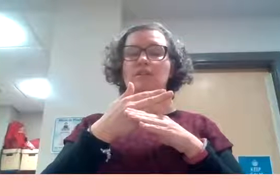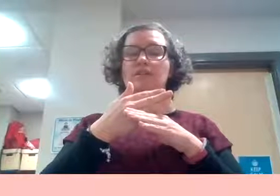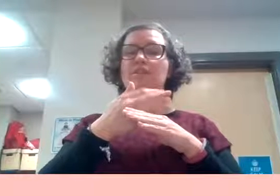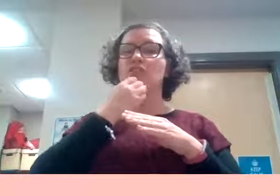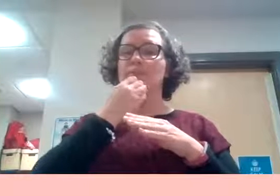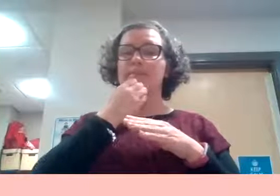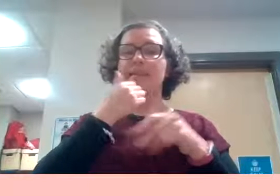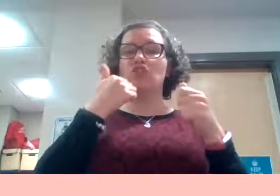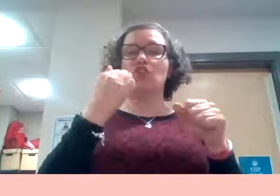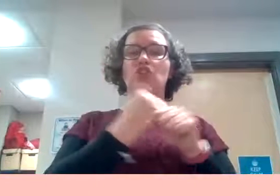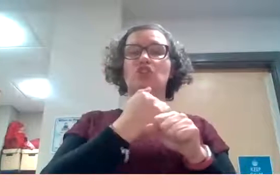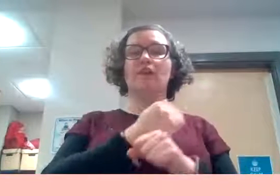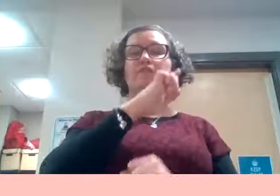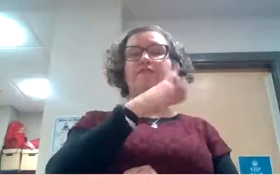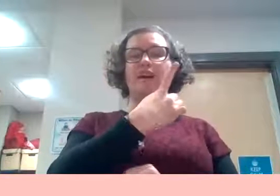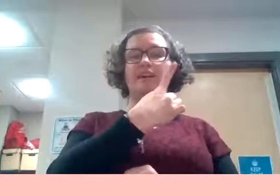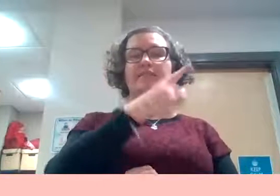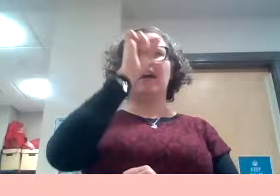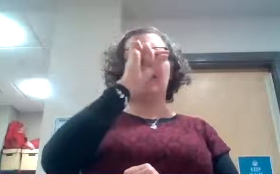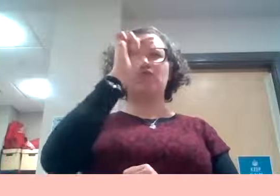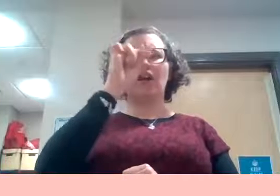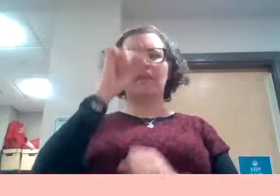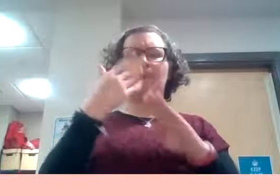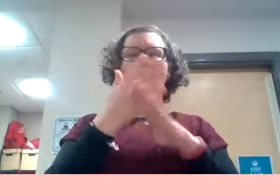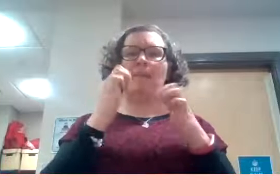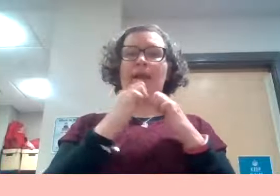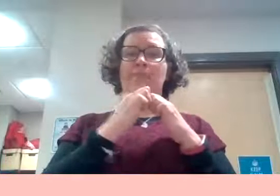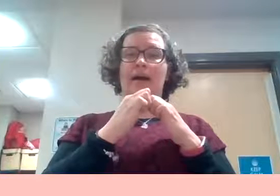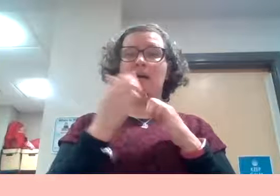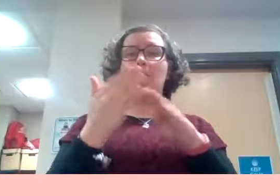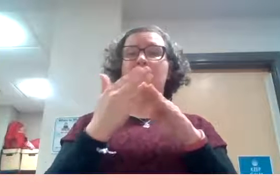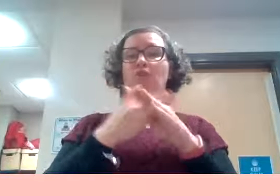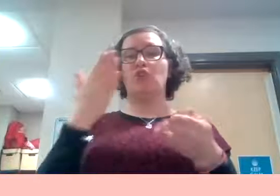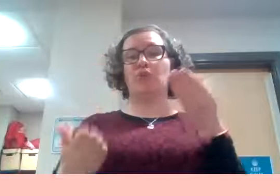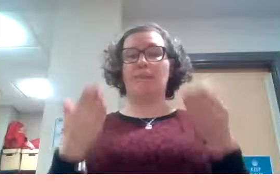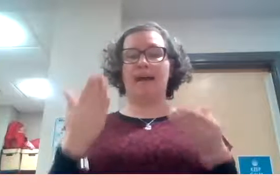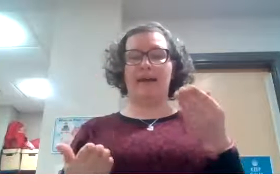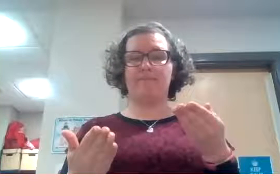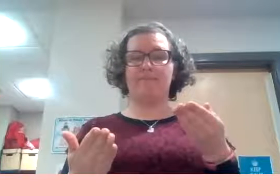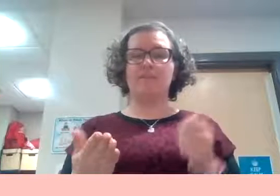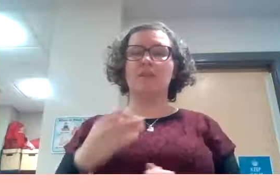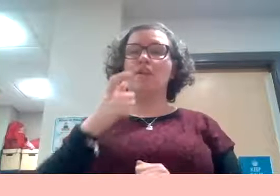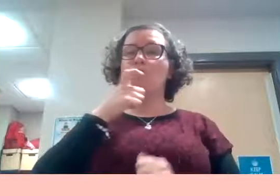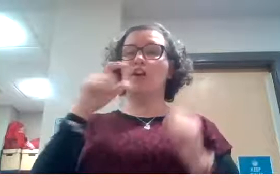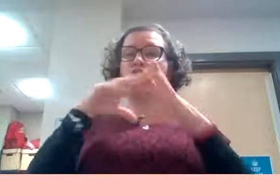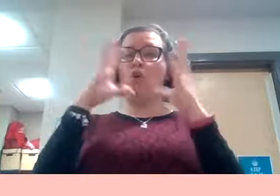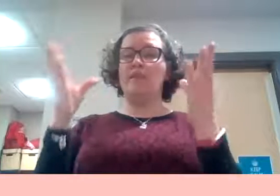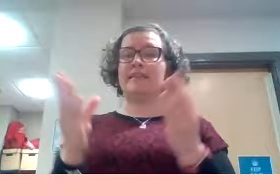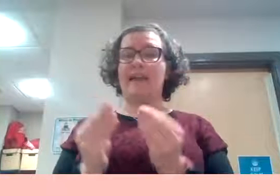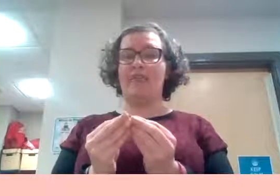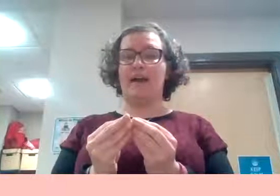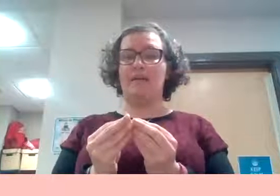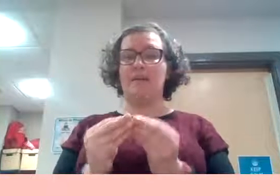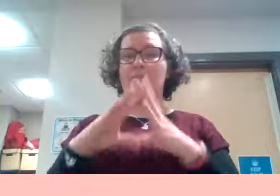out the sums, it's good to do those first and write them on the paper before you compare. The word